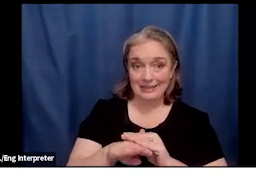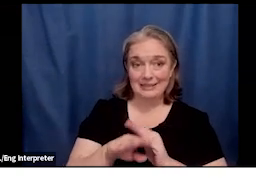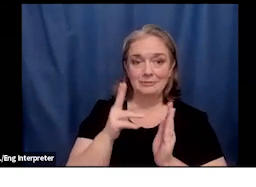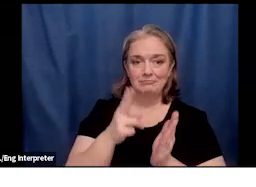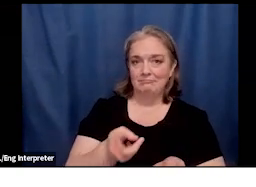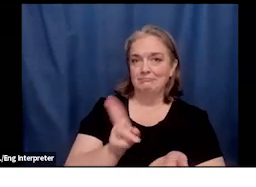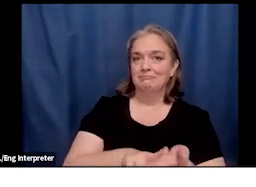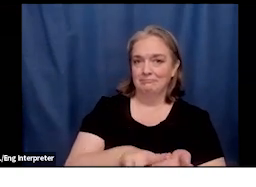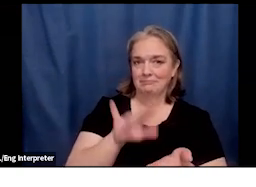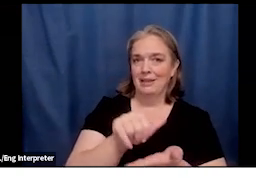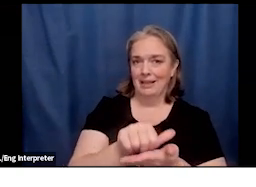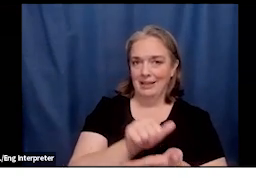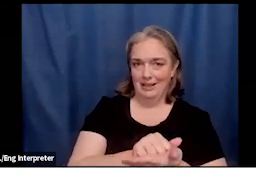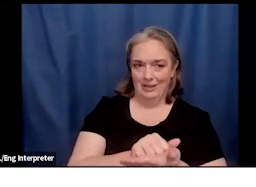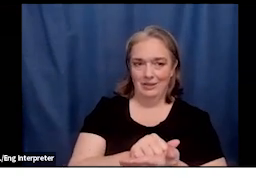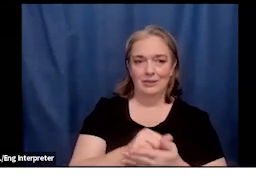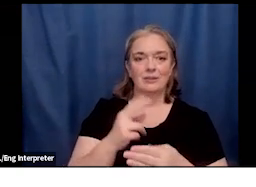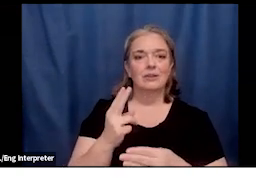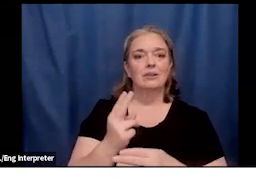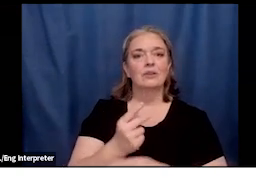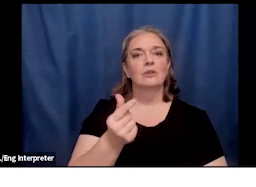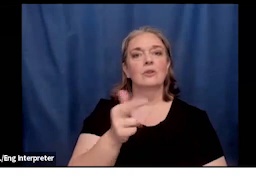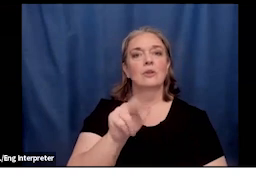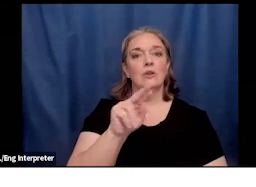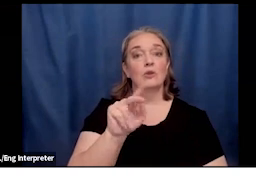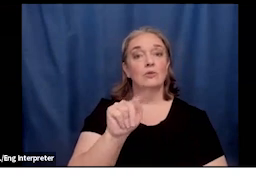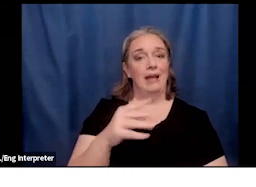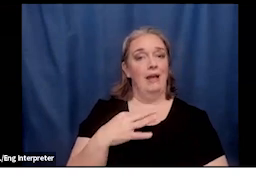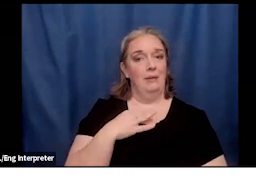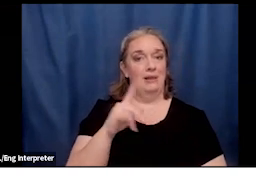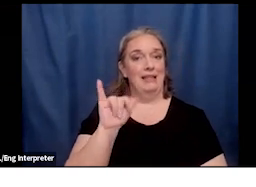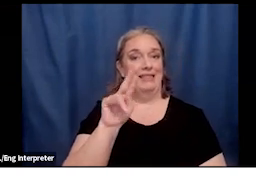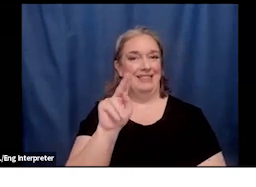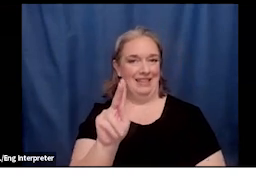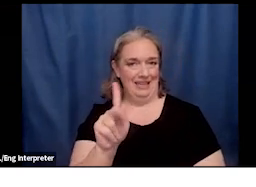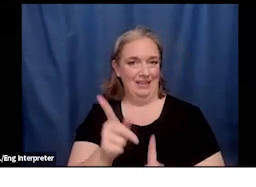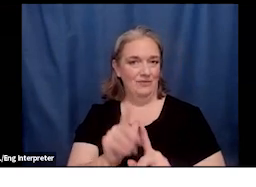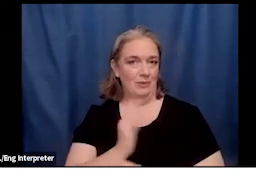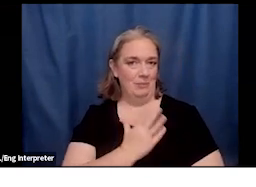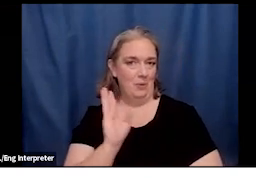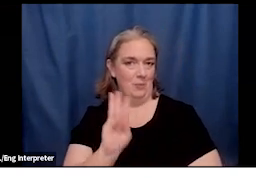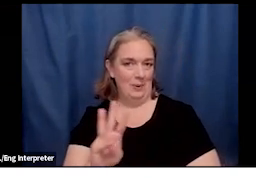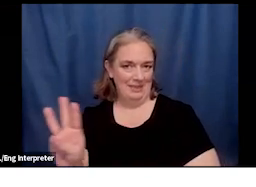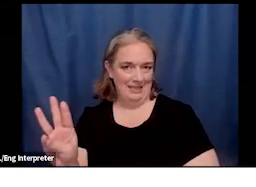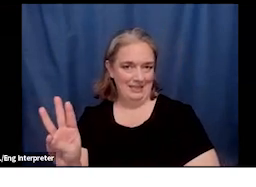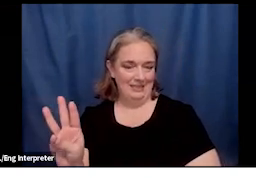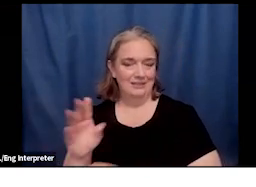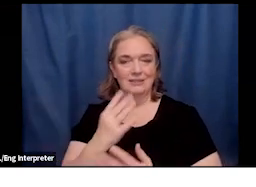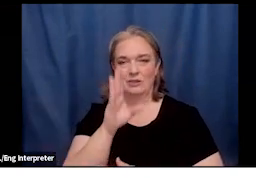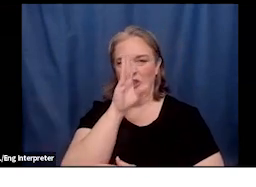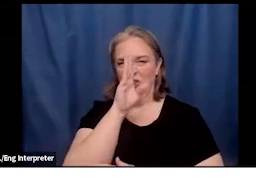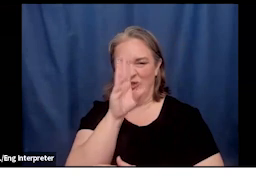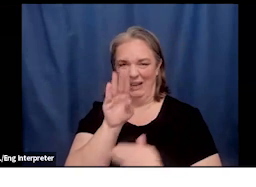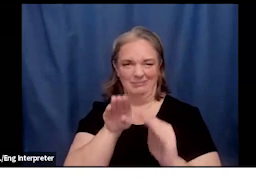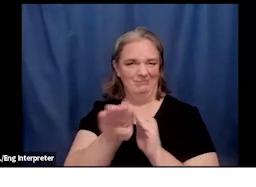existing account using the grant application link that is available on Arts and History's website. This gives you a direct connection to